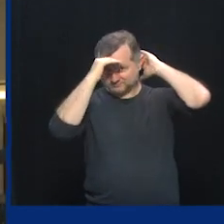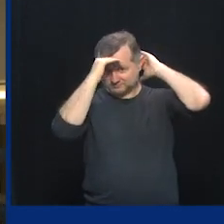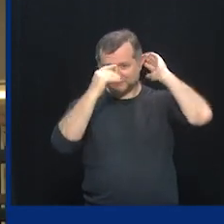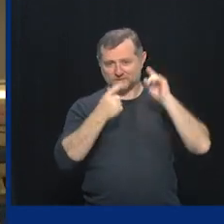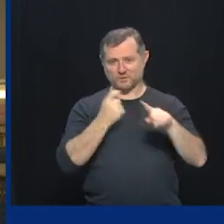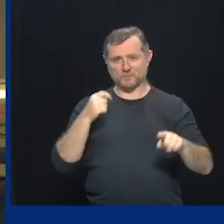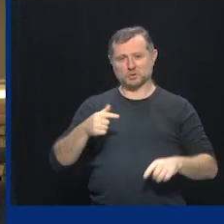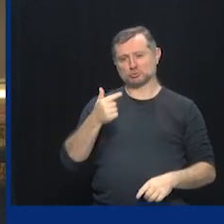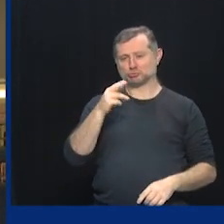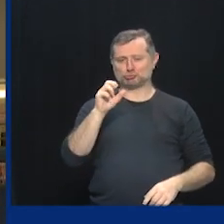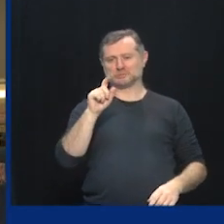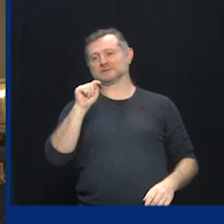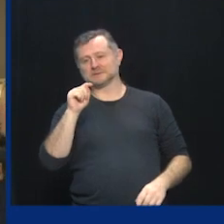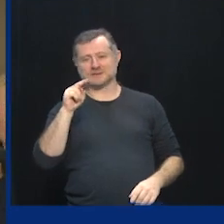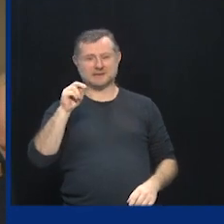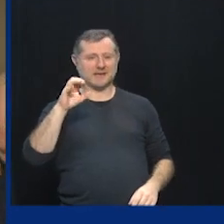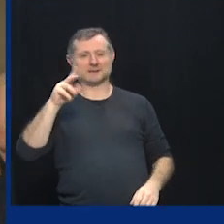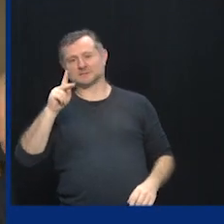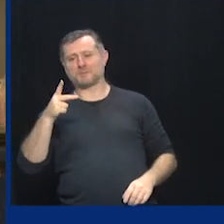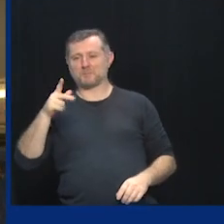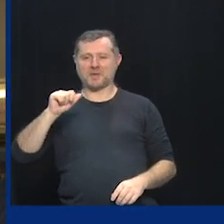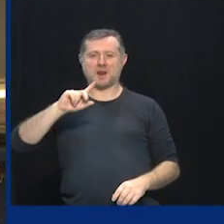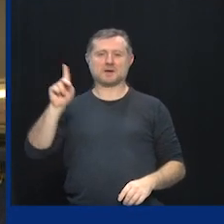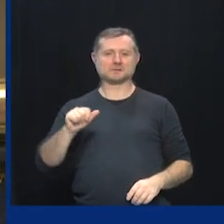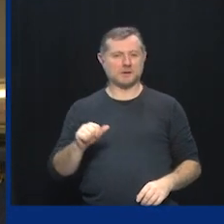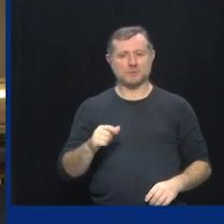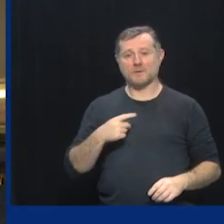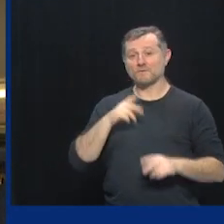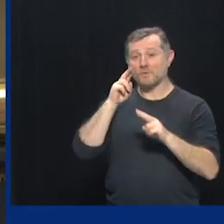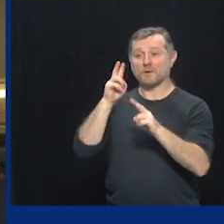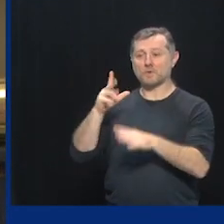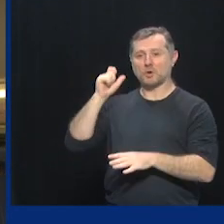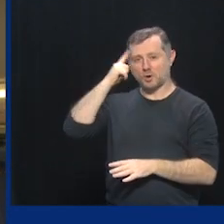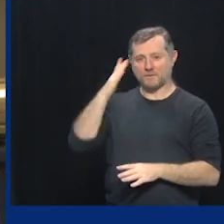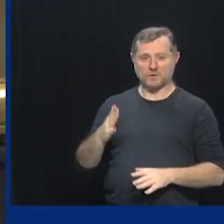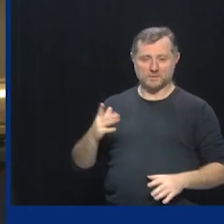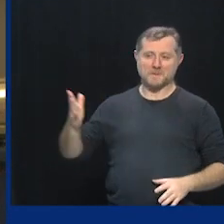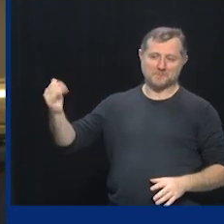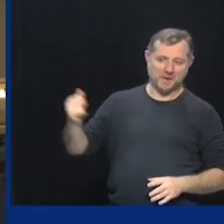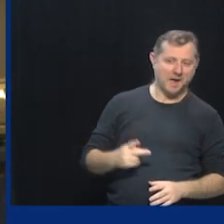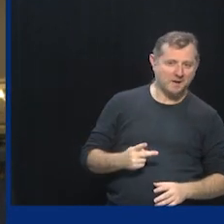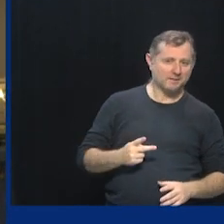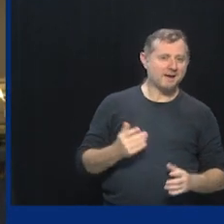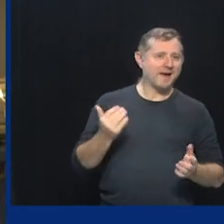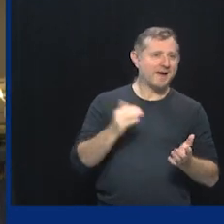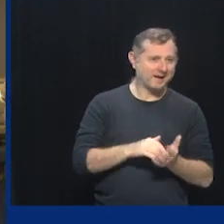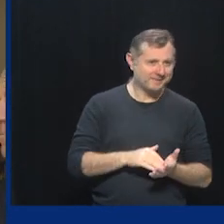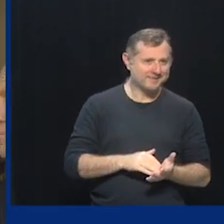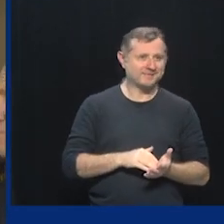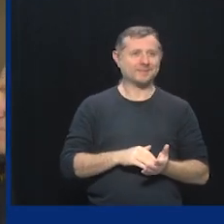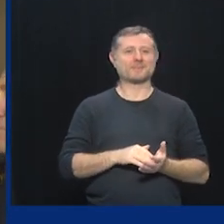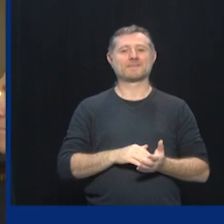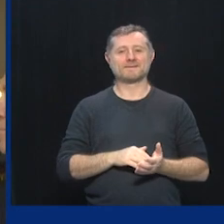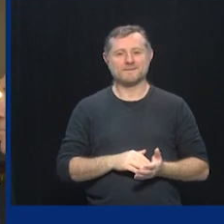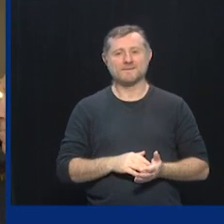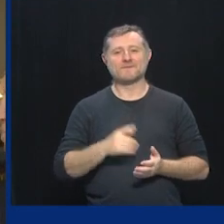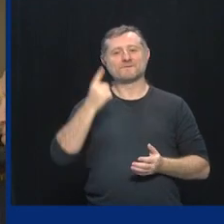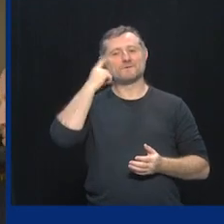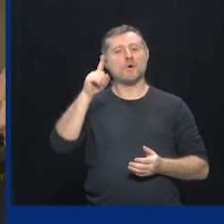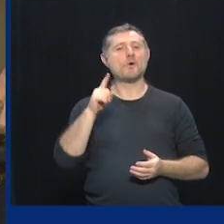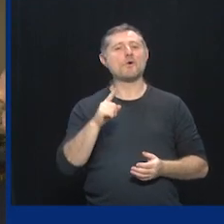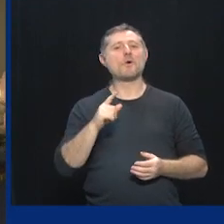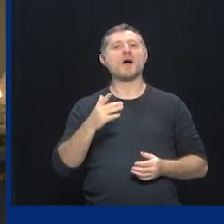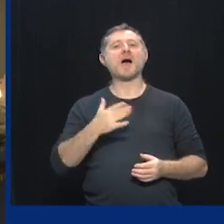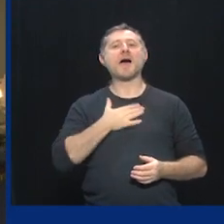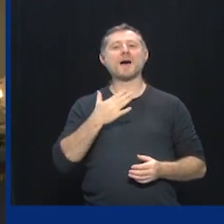Plaza. And we look forward to the governor coming back to visit us on 100% happy occasions. Thank you.